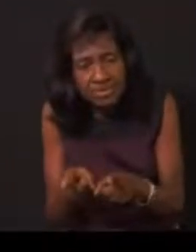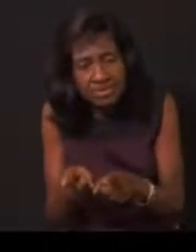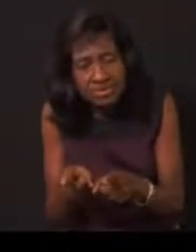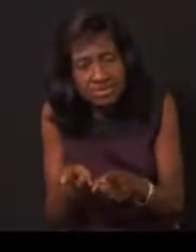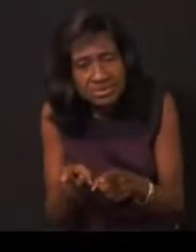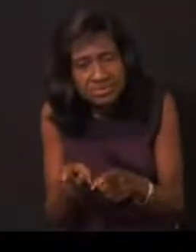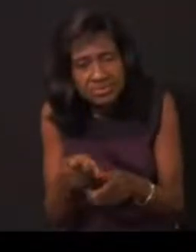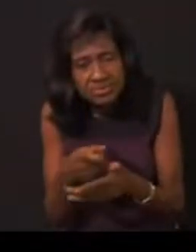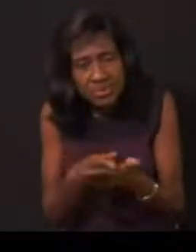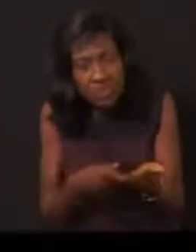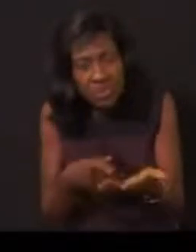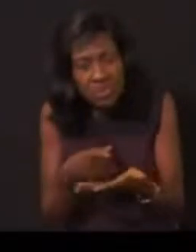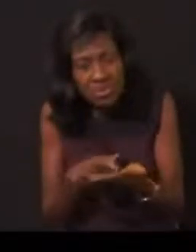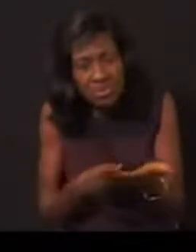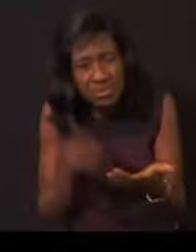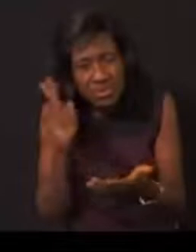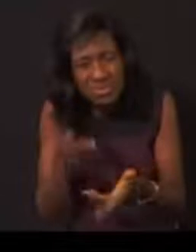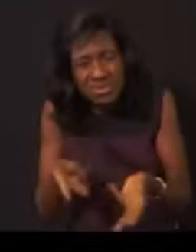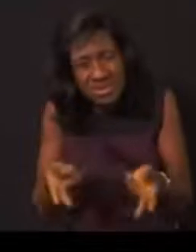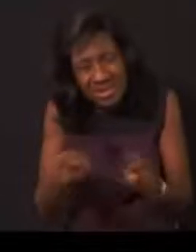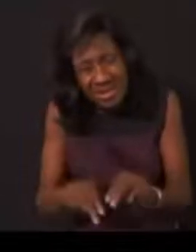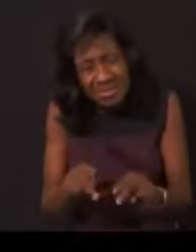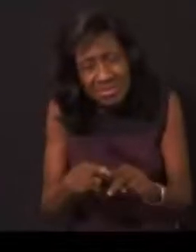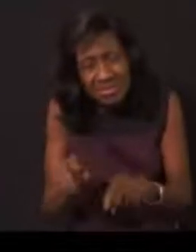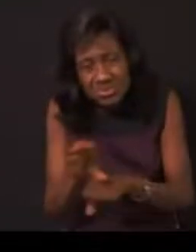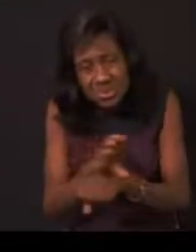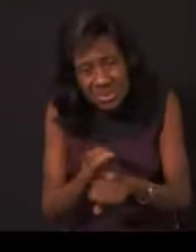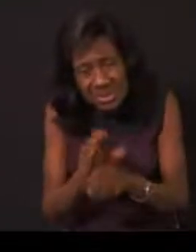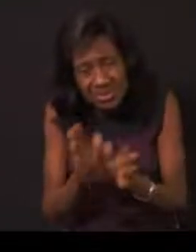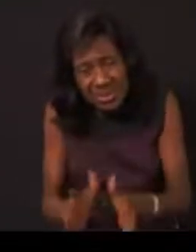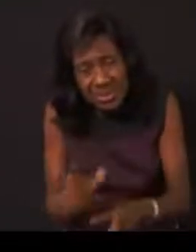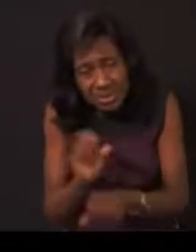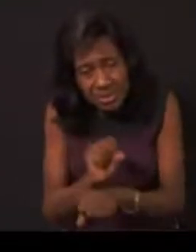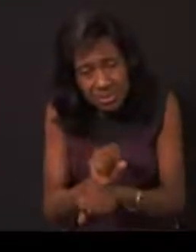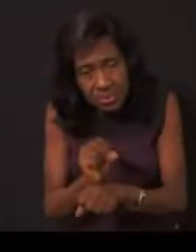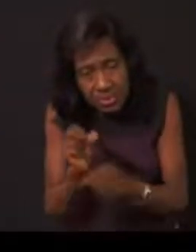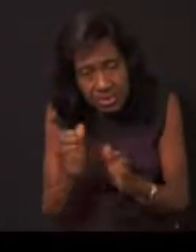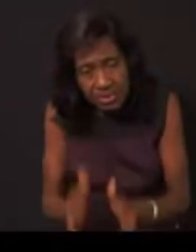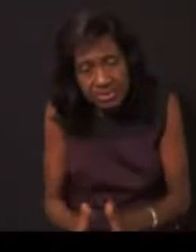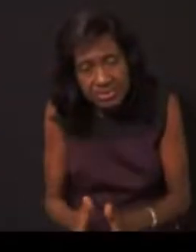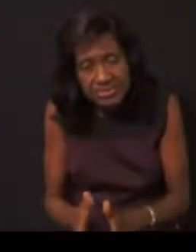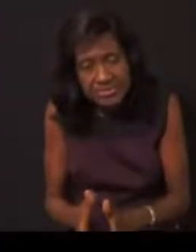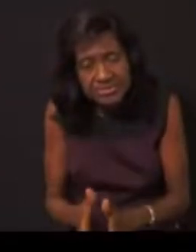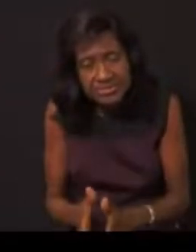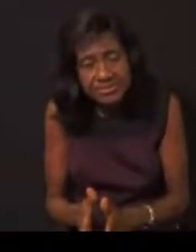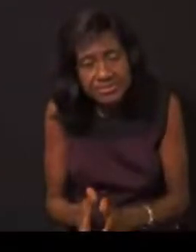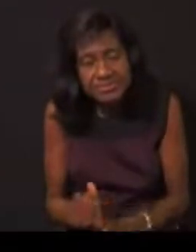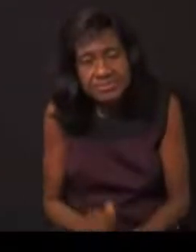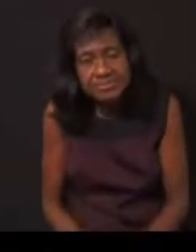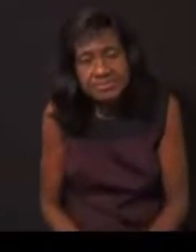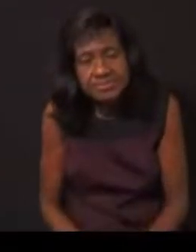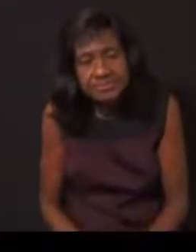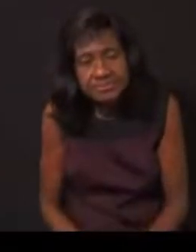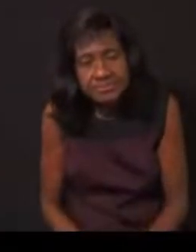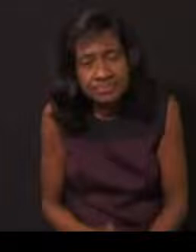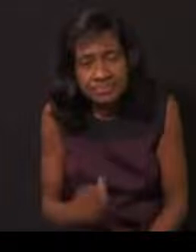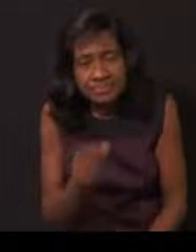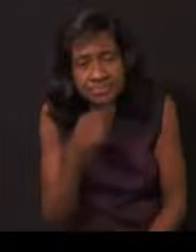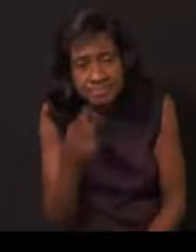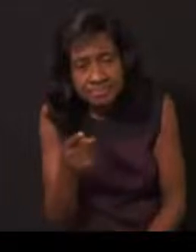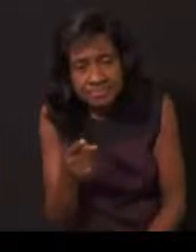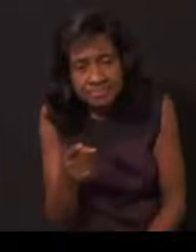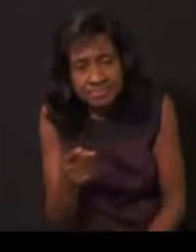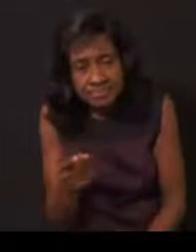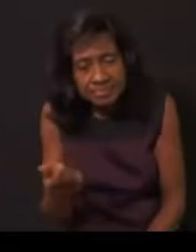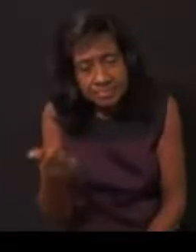on Caymanian employment? What are your thoughts about this as a potential concern? Well, I think any